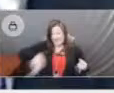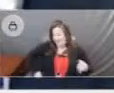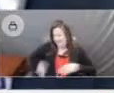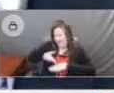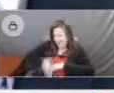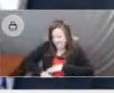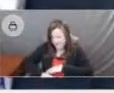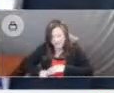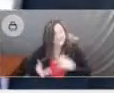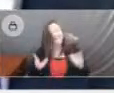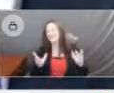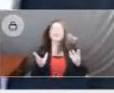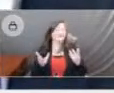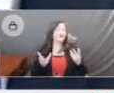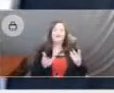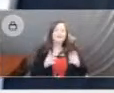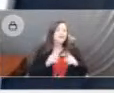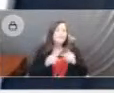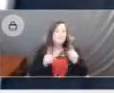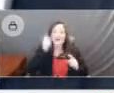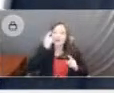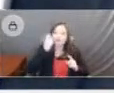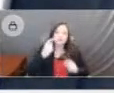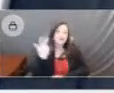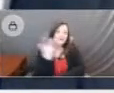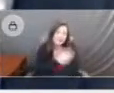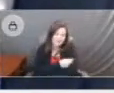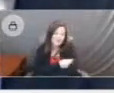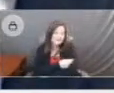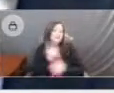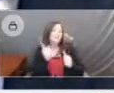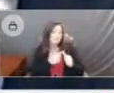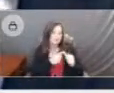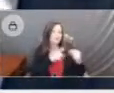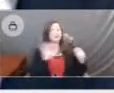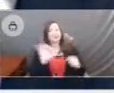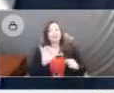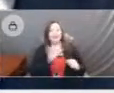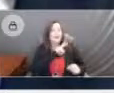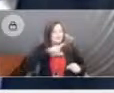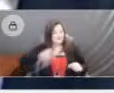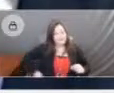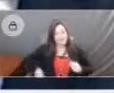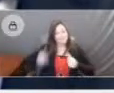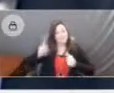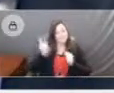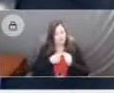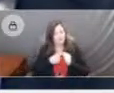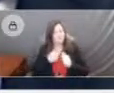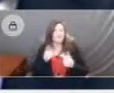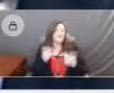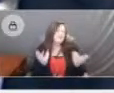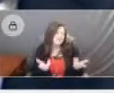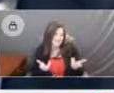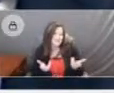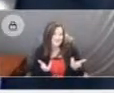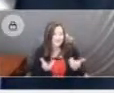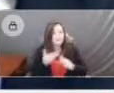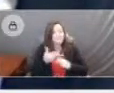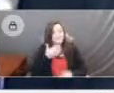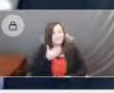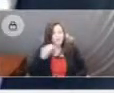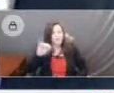once you can receive it, but the protection is going to be optimal if you receive the vaccine prior to the